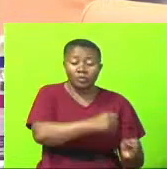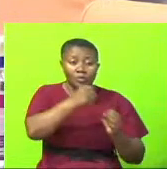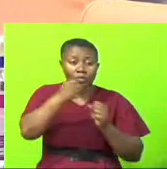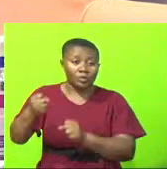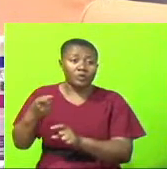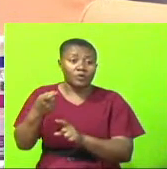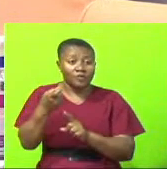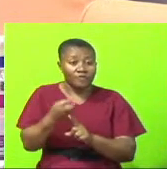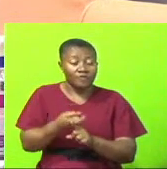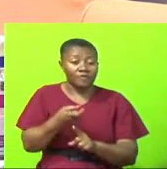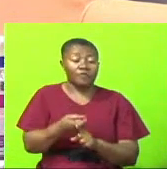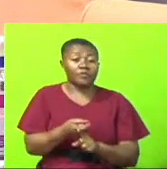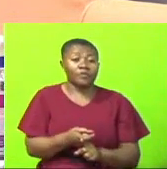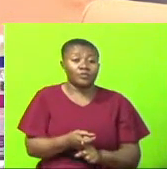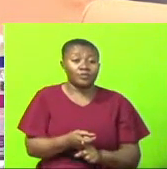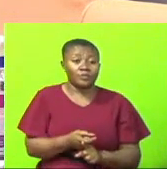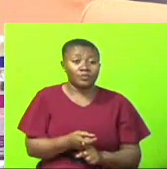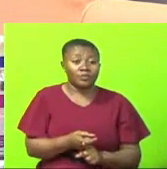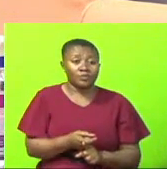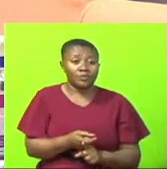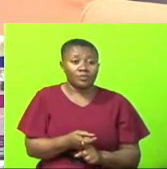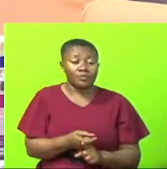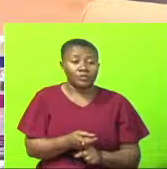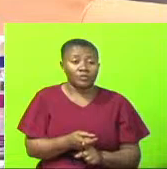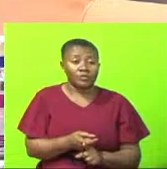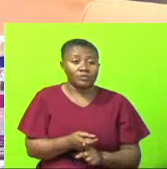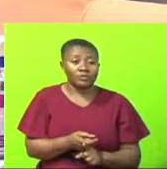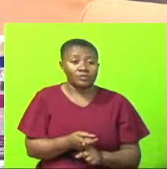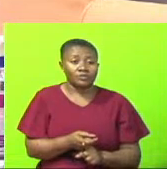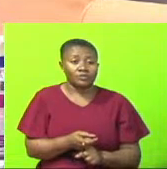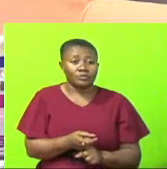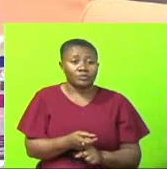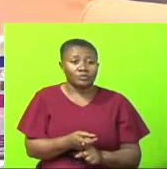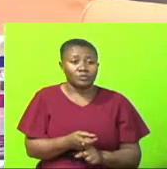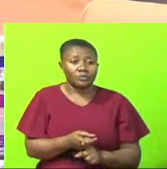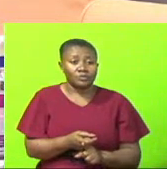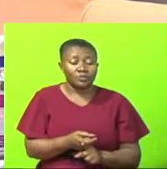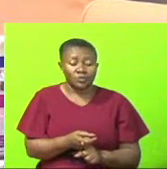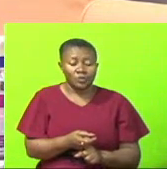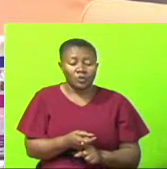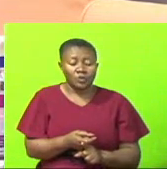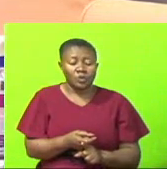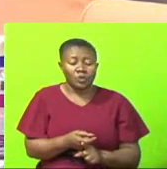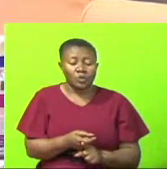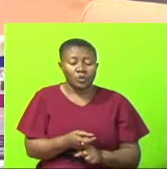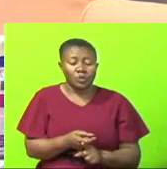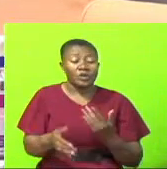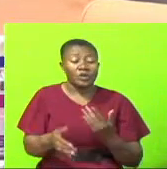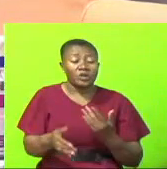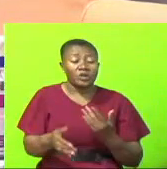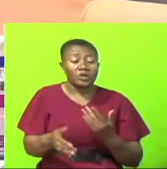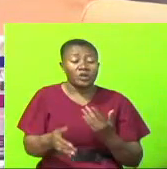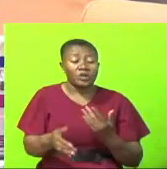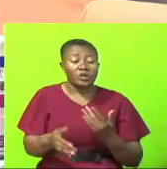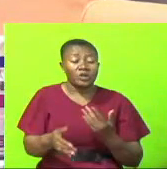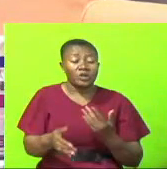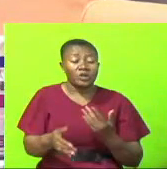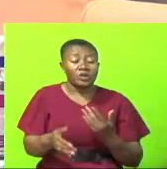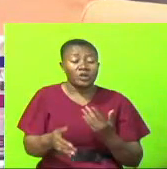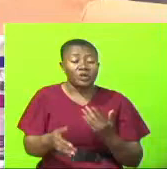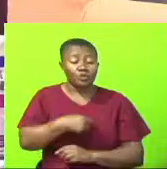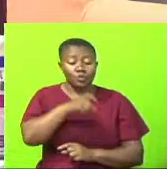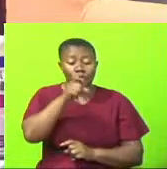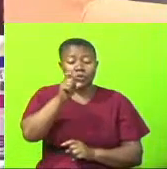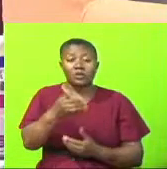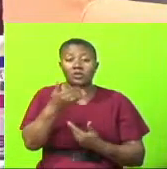people, and not from any other source. So whatever we do, we must have recourse to the people who are giving